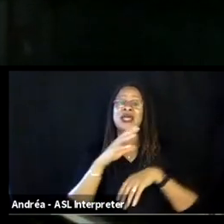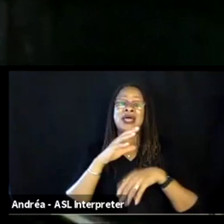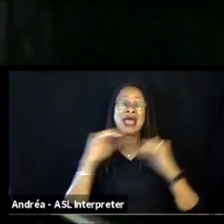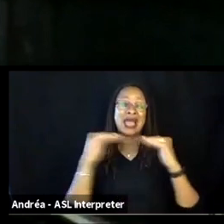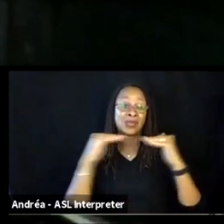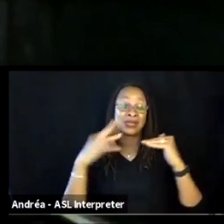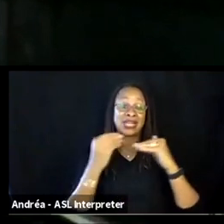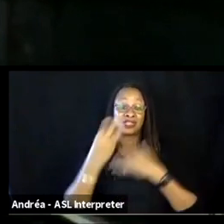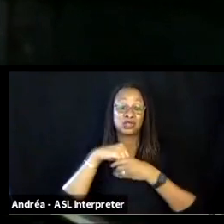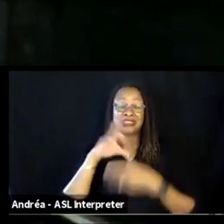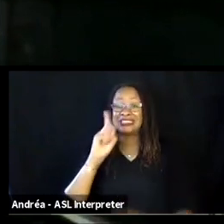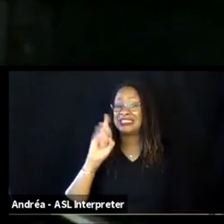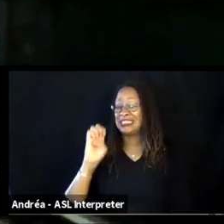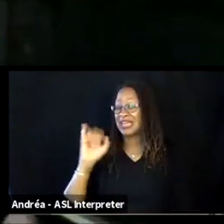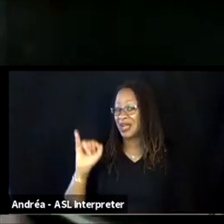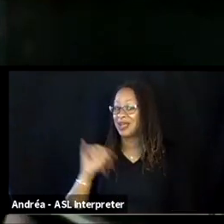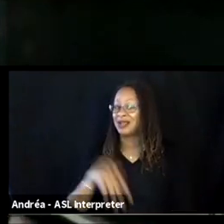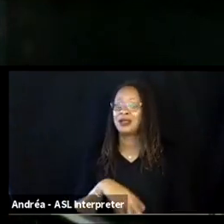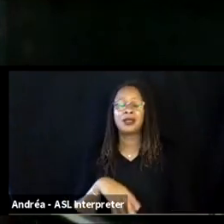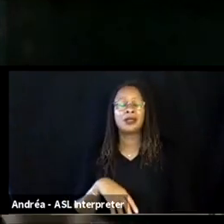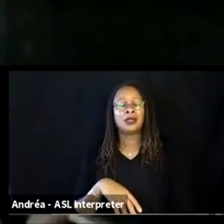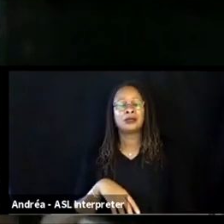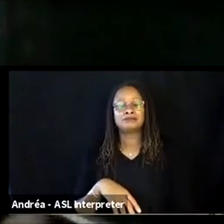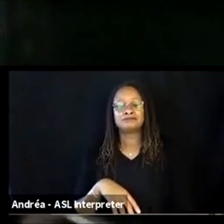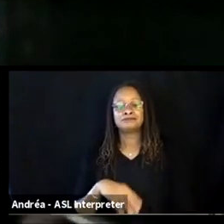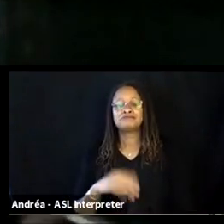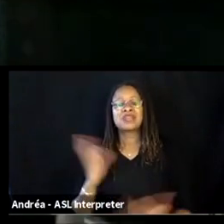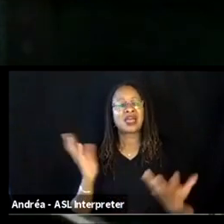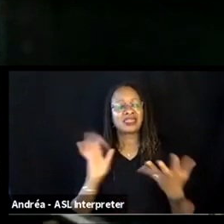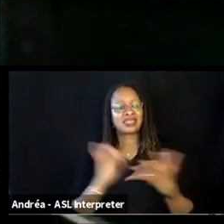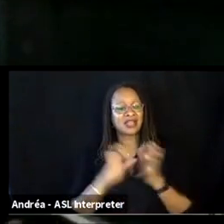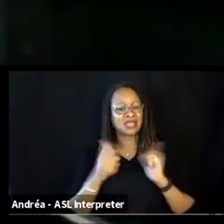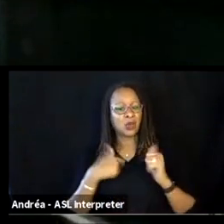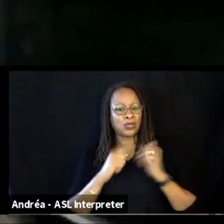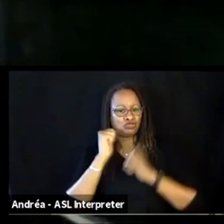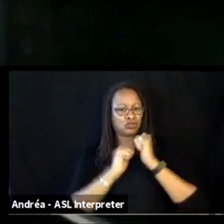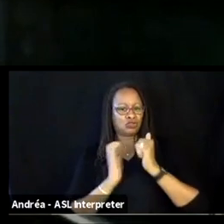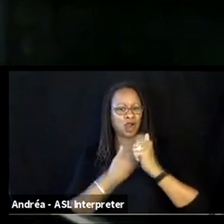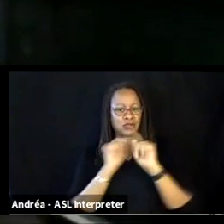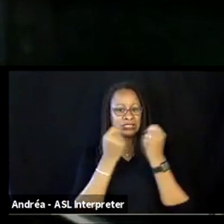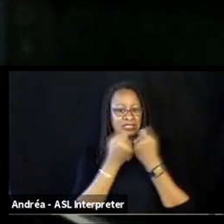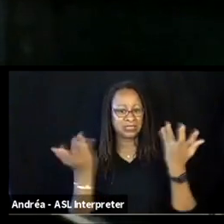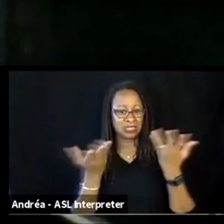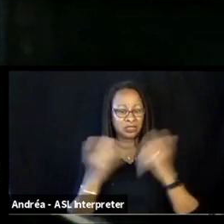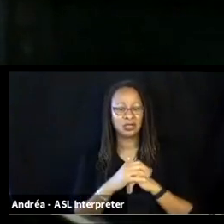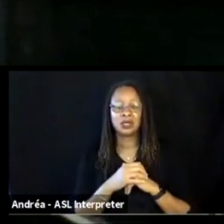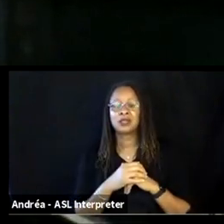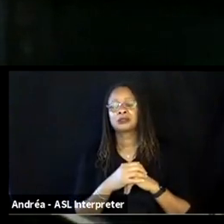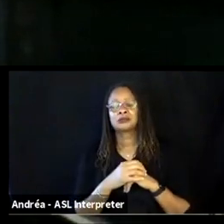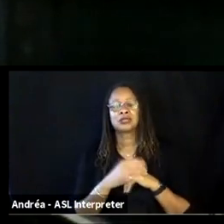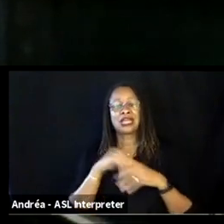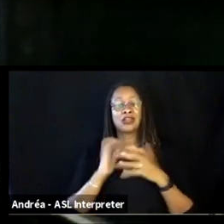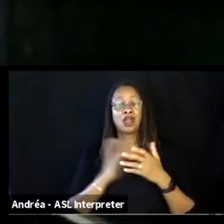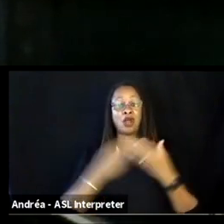So I am often like, and this is sort of like how we've structured our teams here within, you know, our